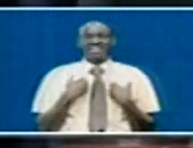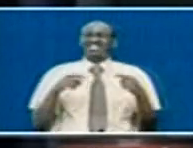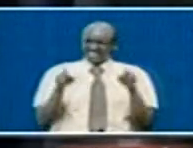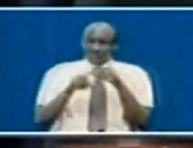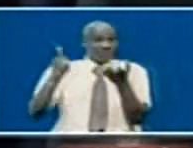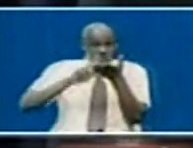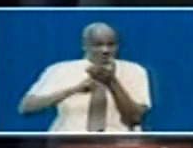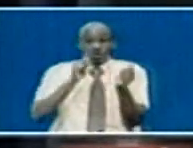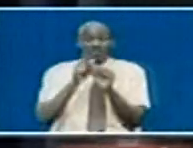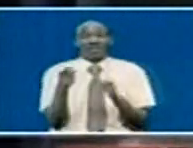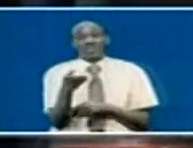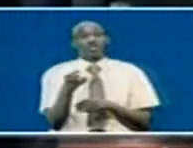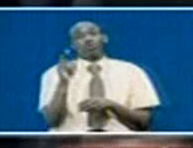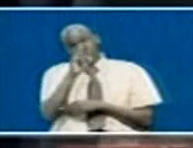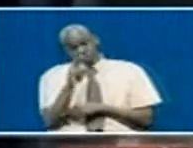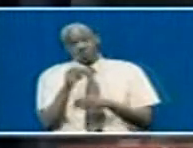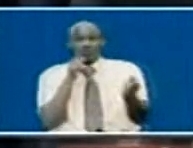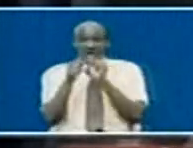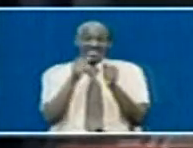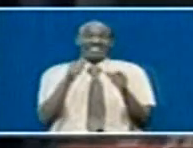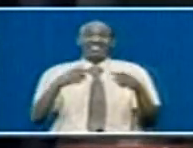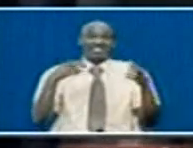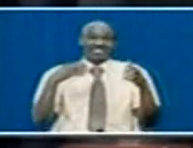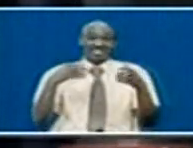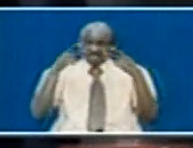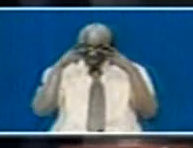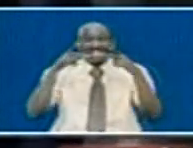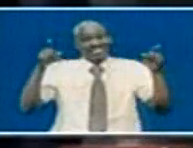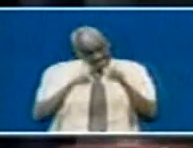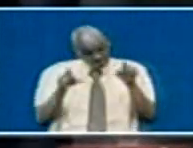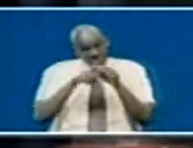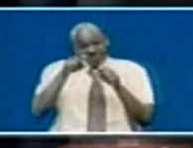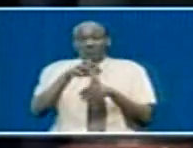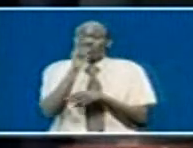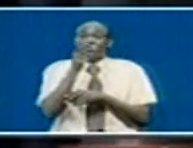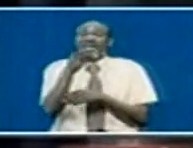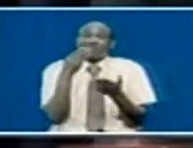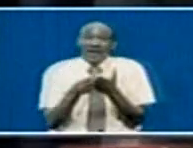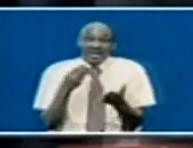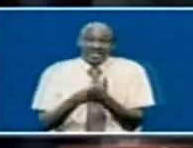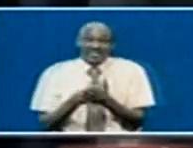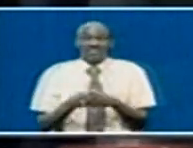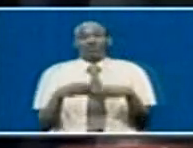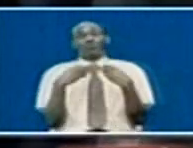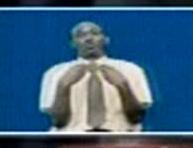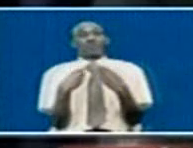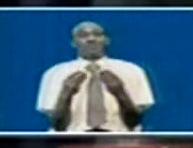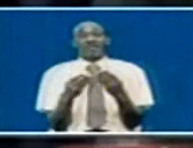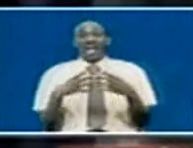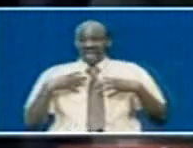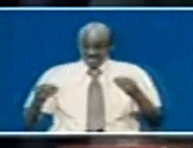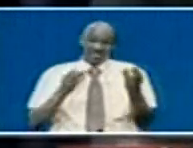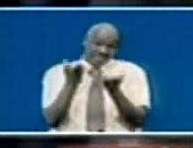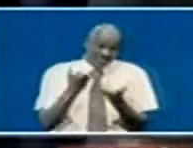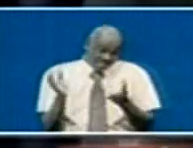resources that we use to fight terrorism, they come from the same source for us to give health